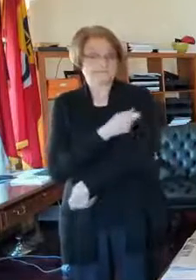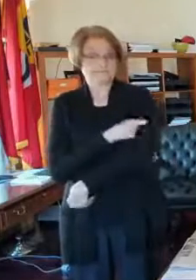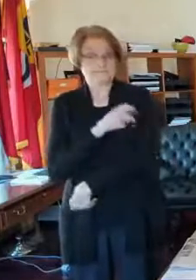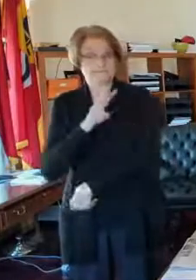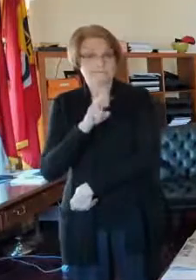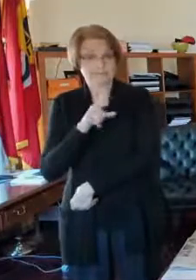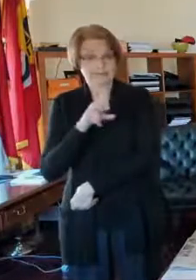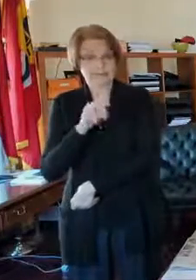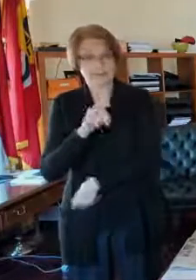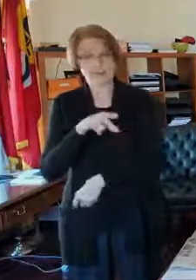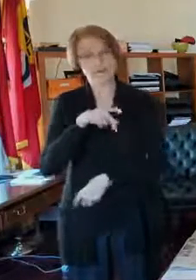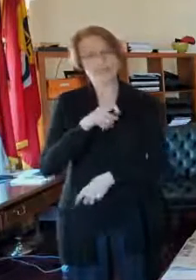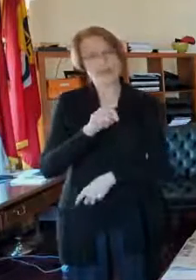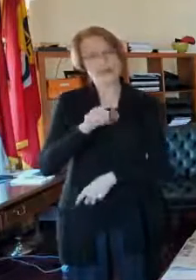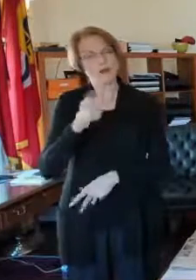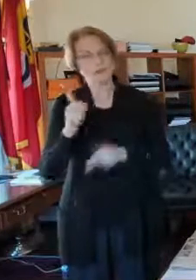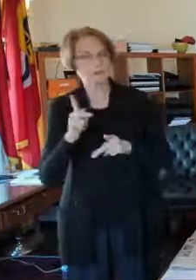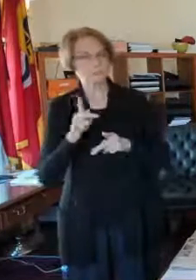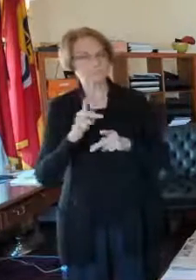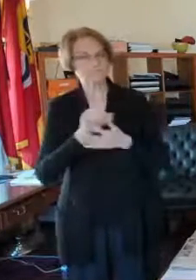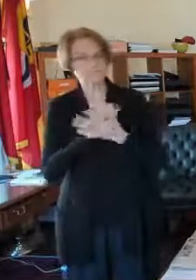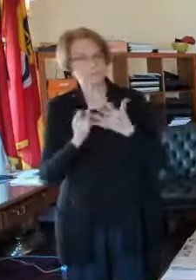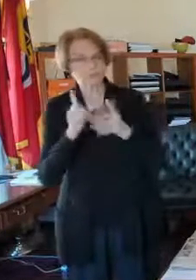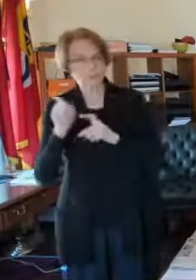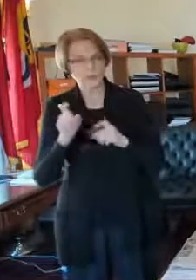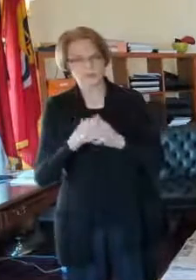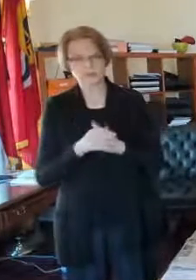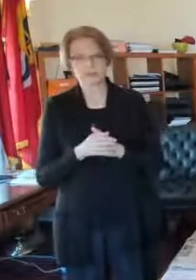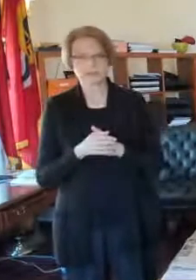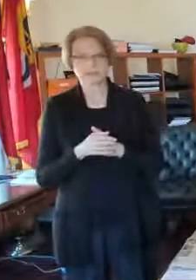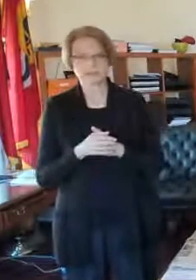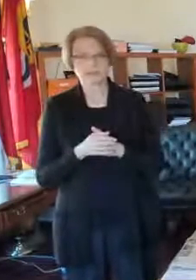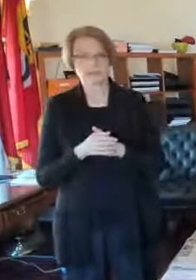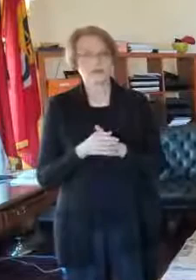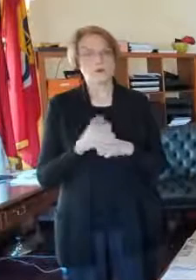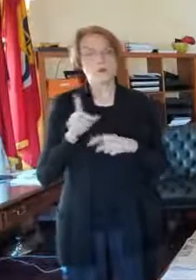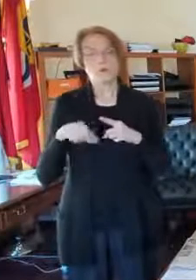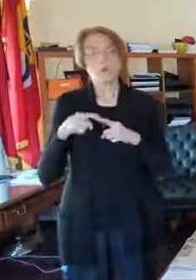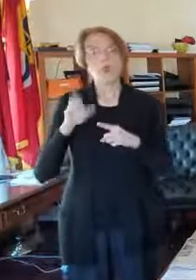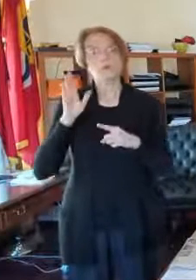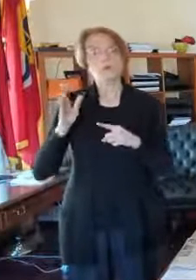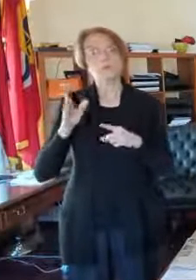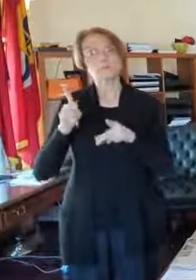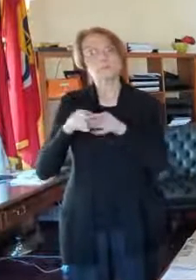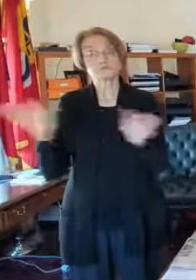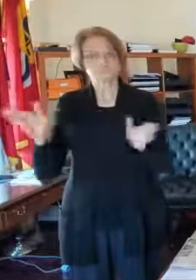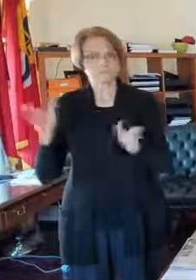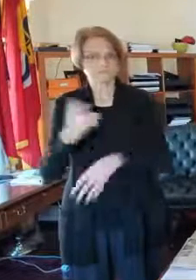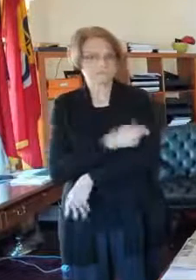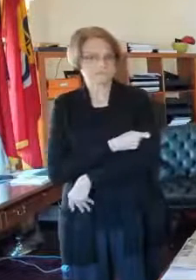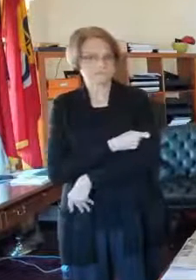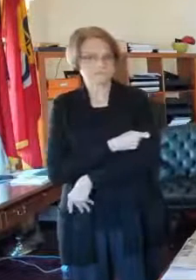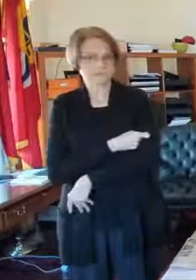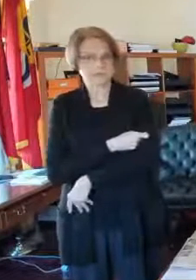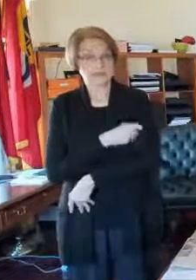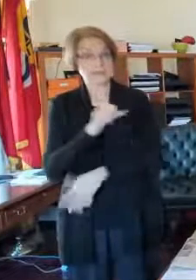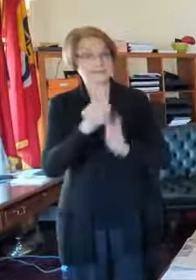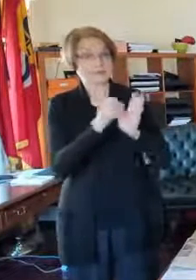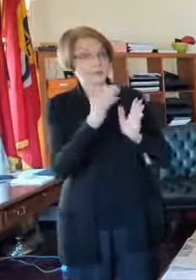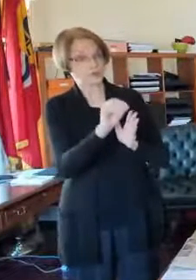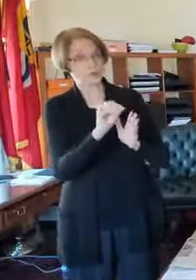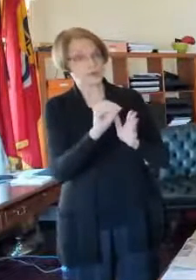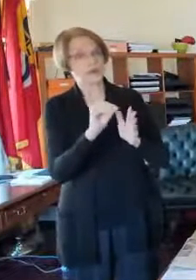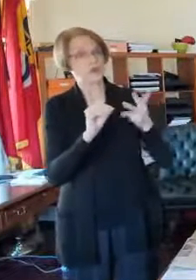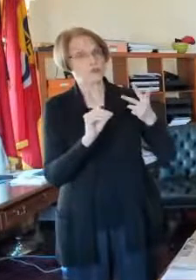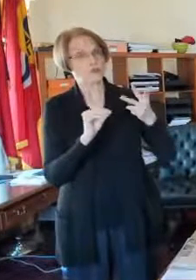Pat and some others have questions about general public vaccinations, which is phase 3 under the state of Missouri. Mm-hmm. What